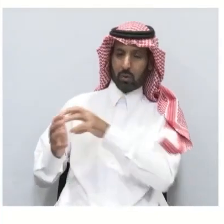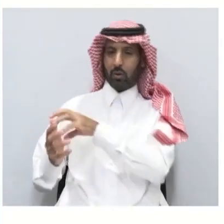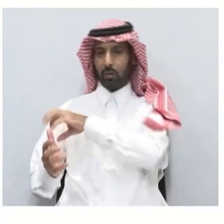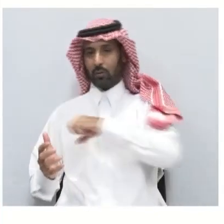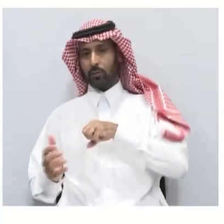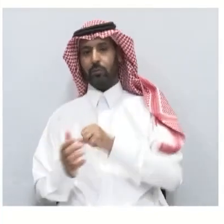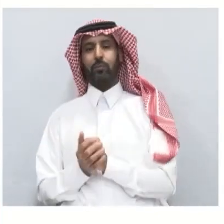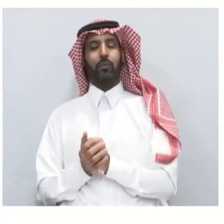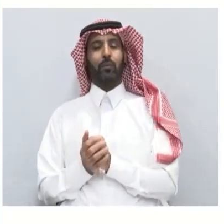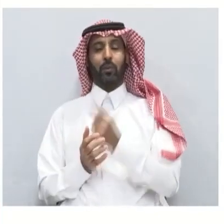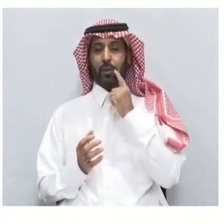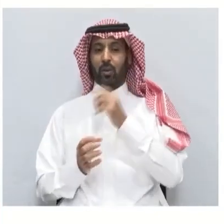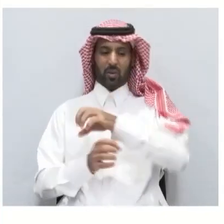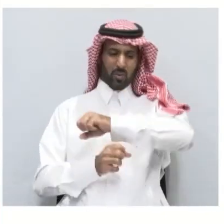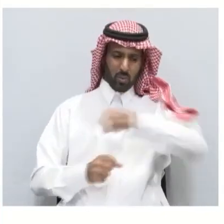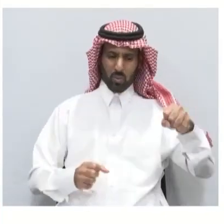knowing.